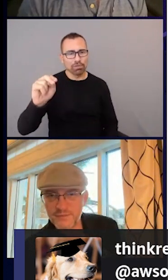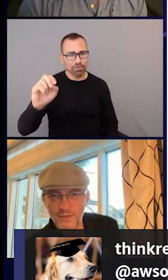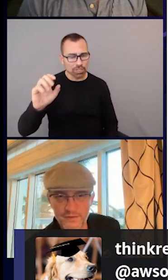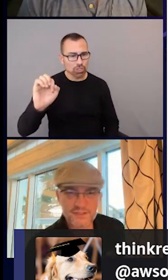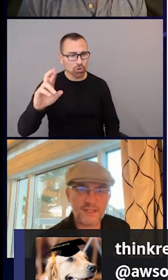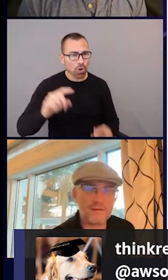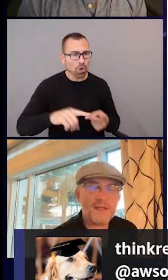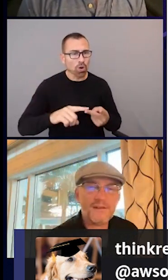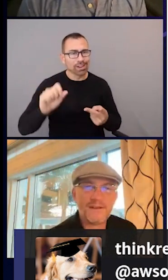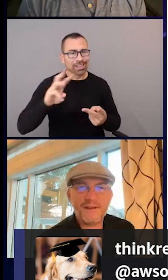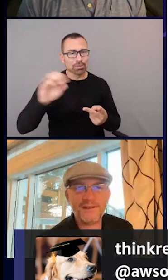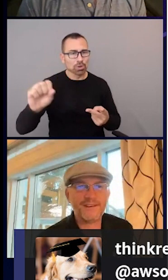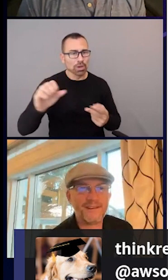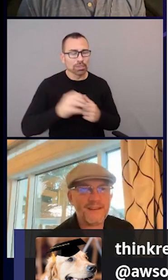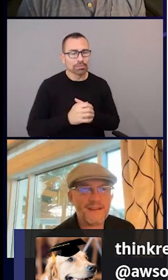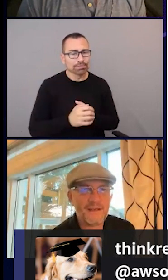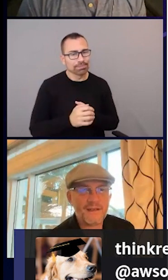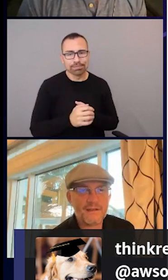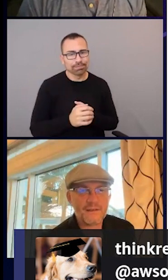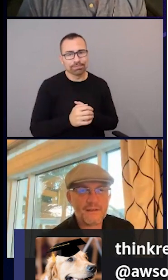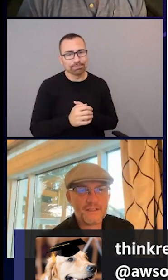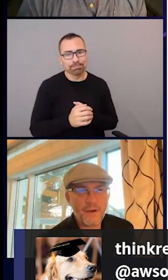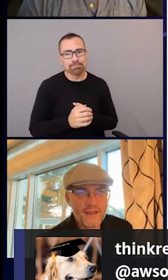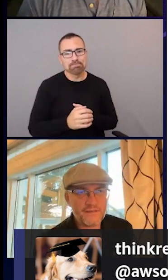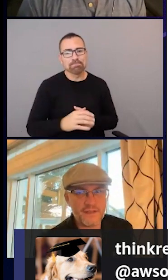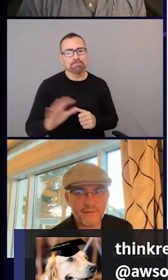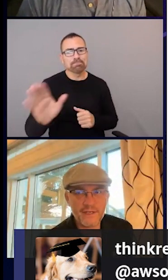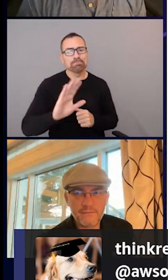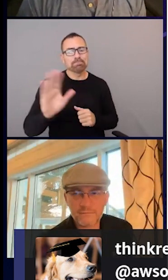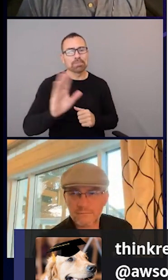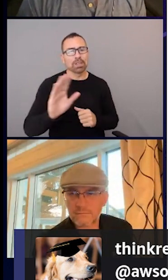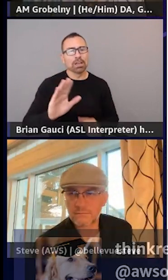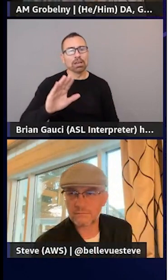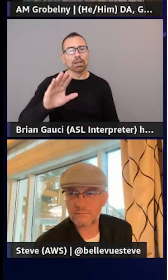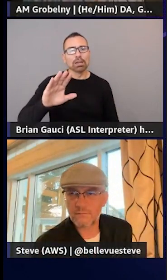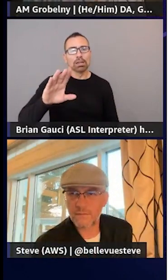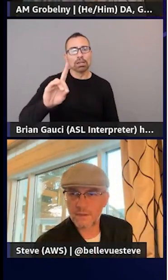we didn't respond. So sorry, it's Python, Dunder